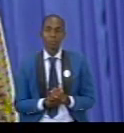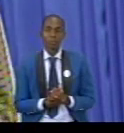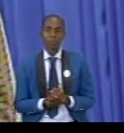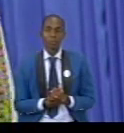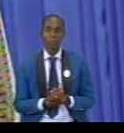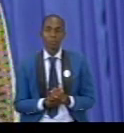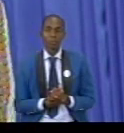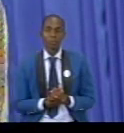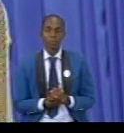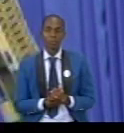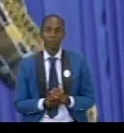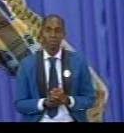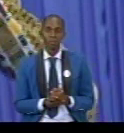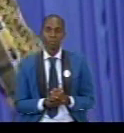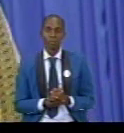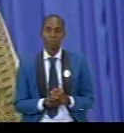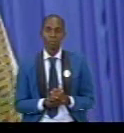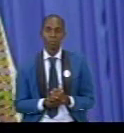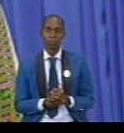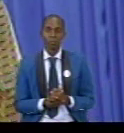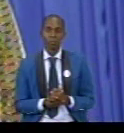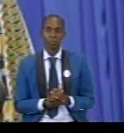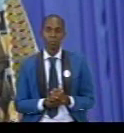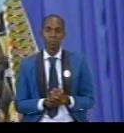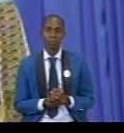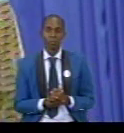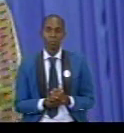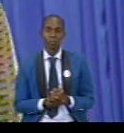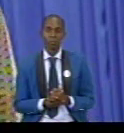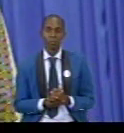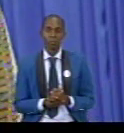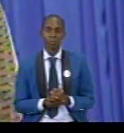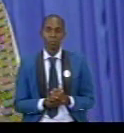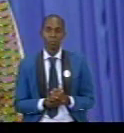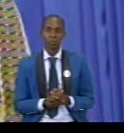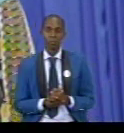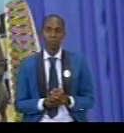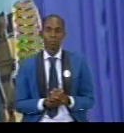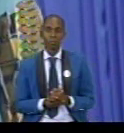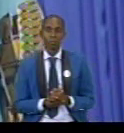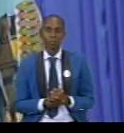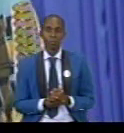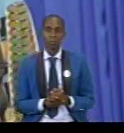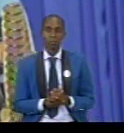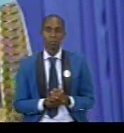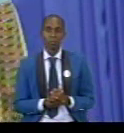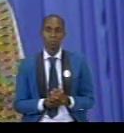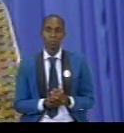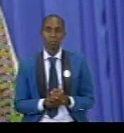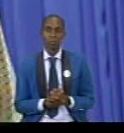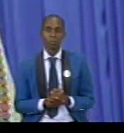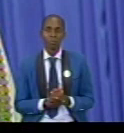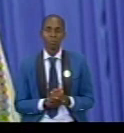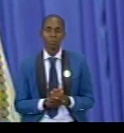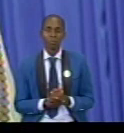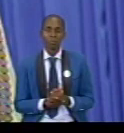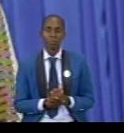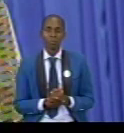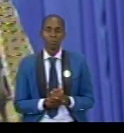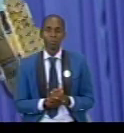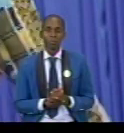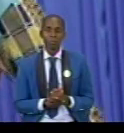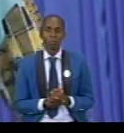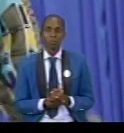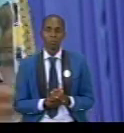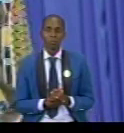ota mi loju igba to ta mi loju yen brother mi ti mo sise lodo re omu